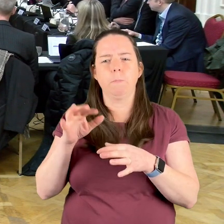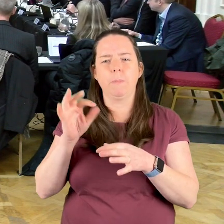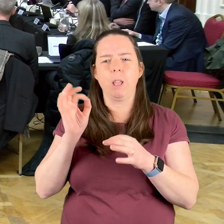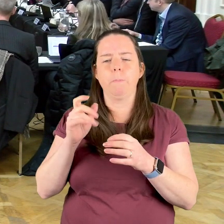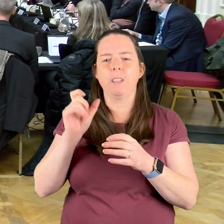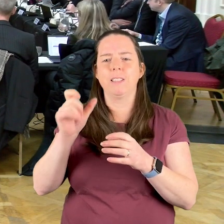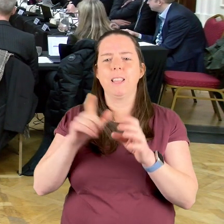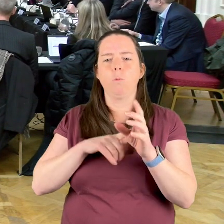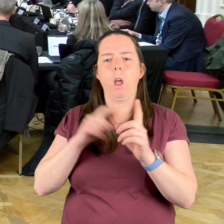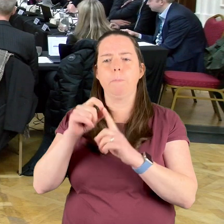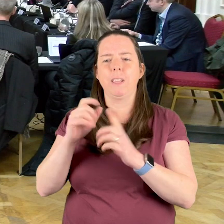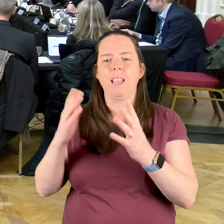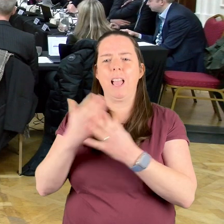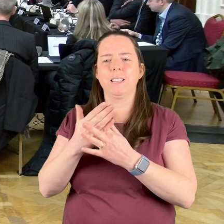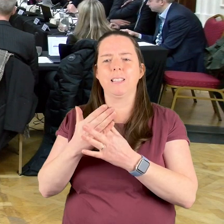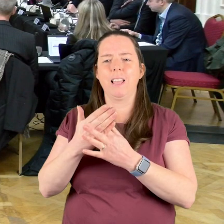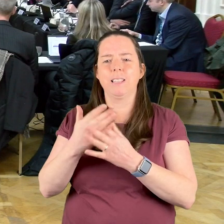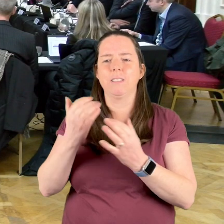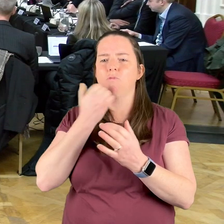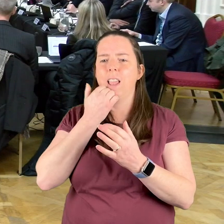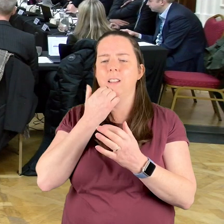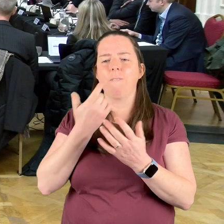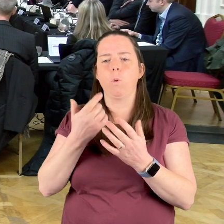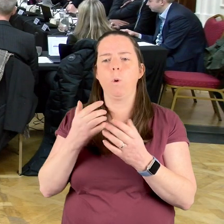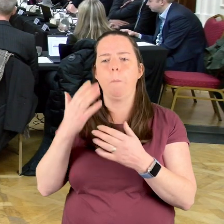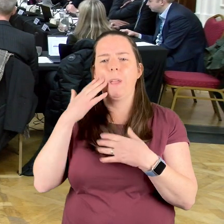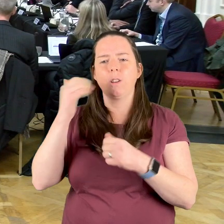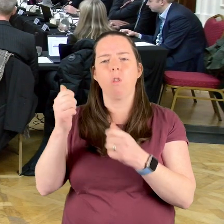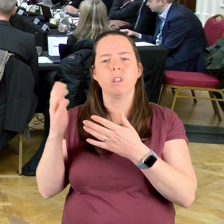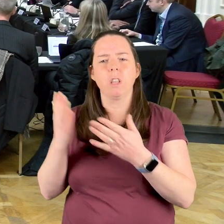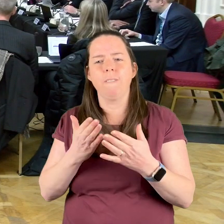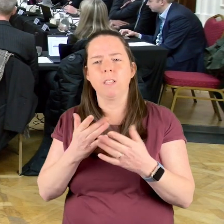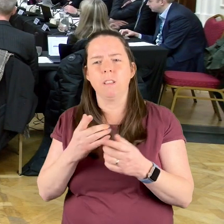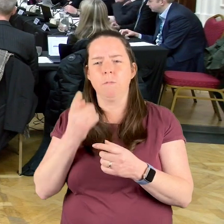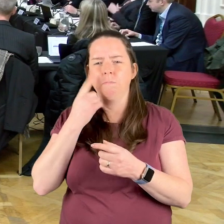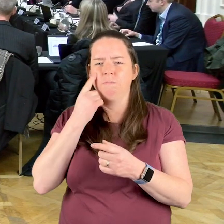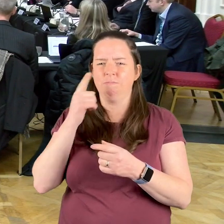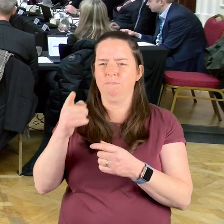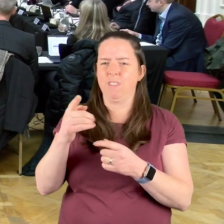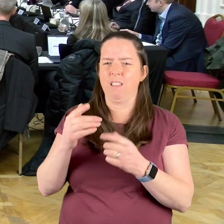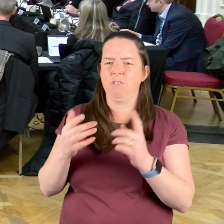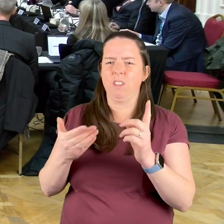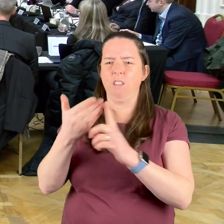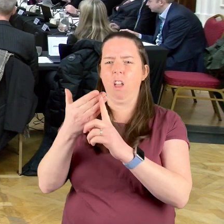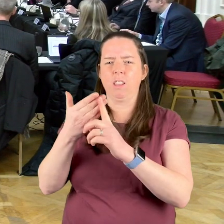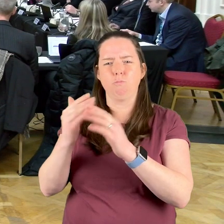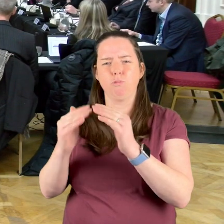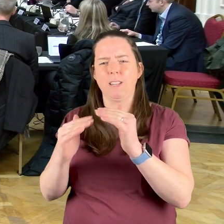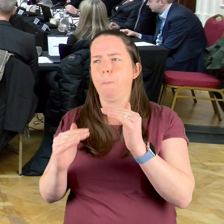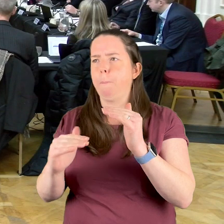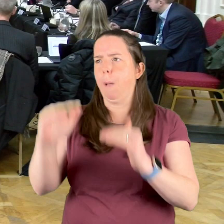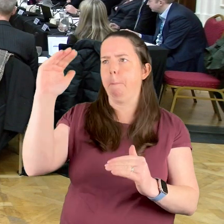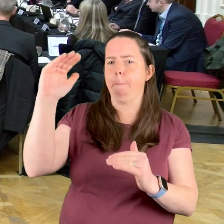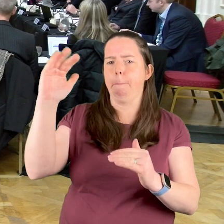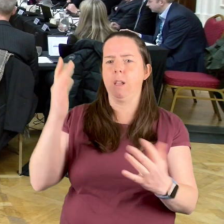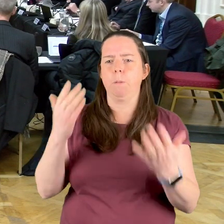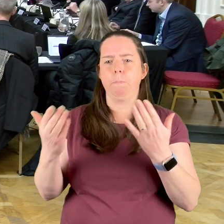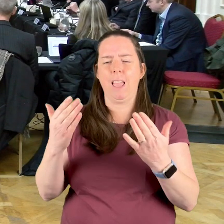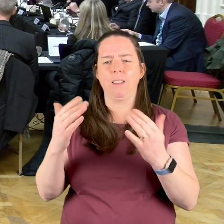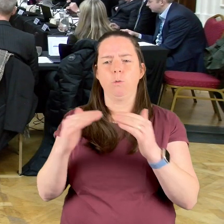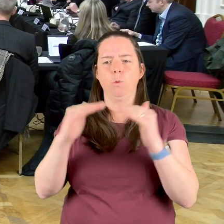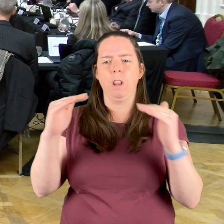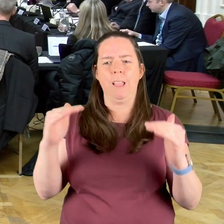Sarah. Can I just pick up this CYP access rate for mental health services? Because that looks like